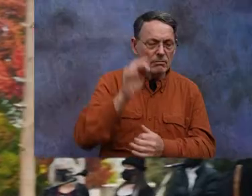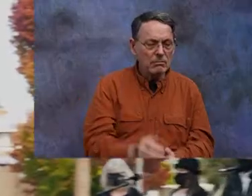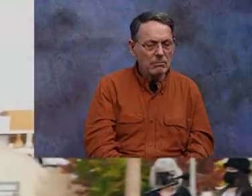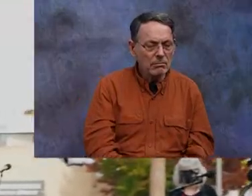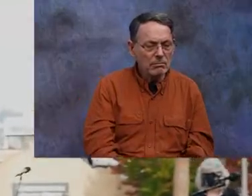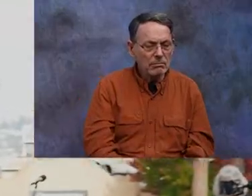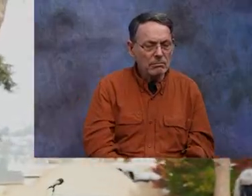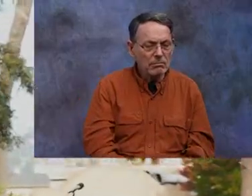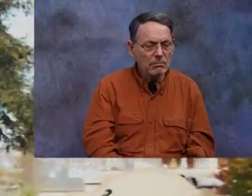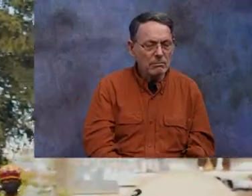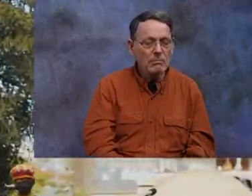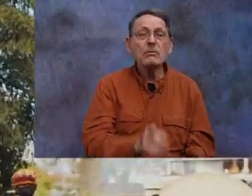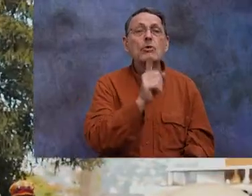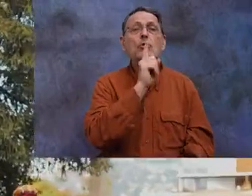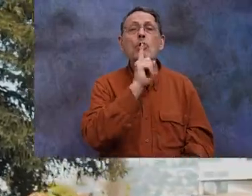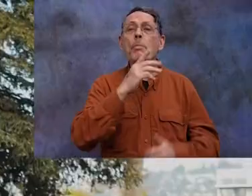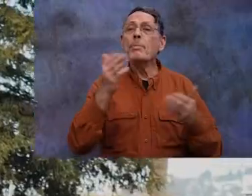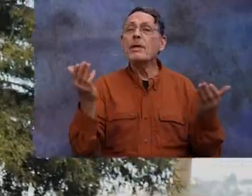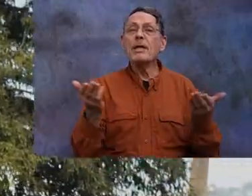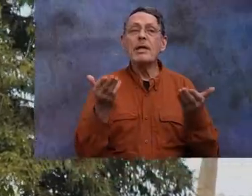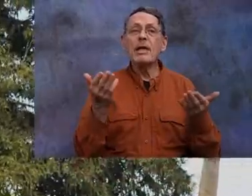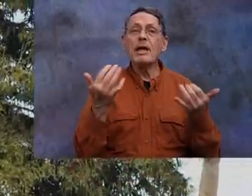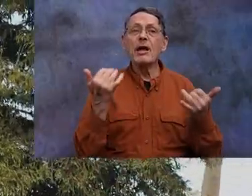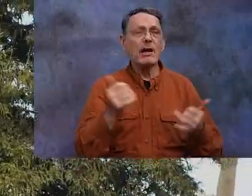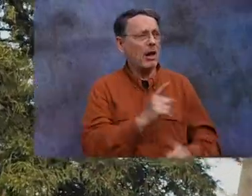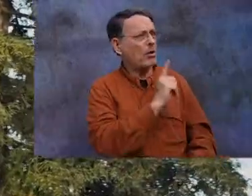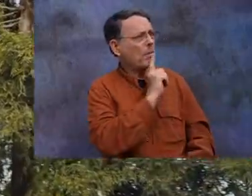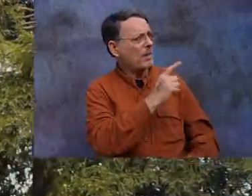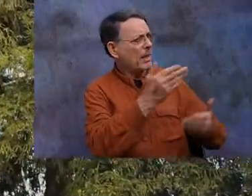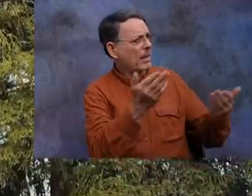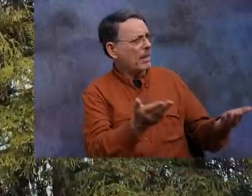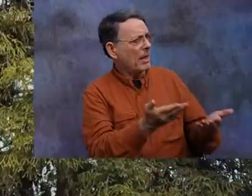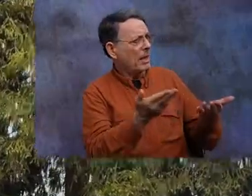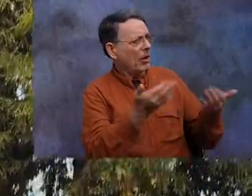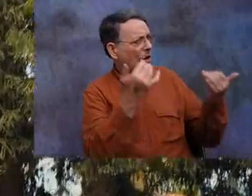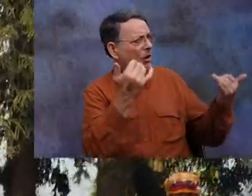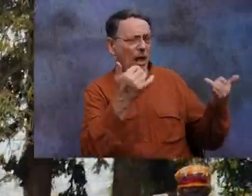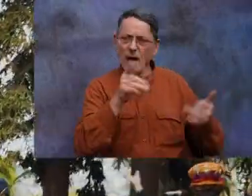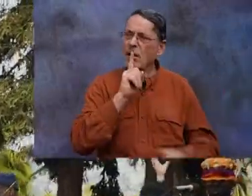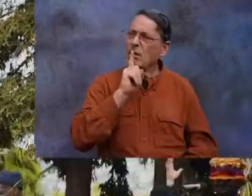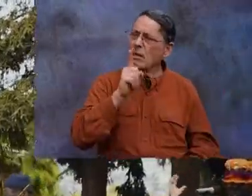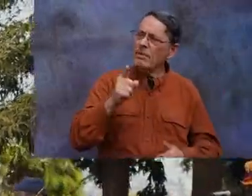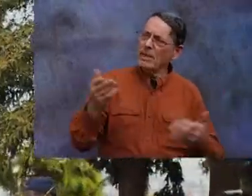Be here now. Be here now.